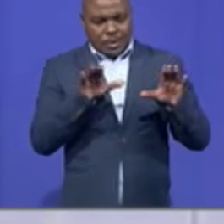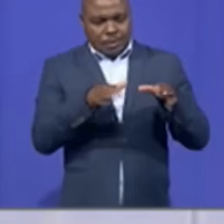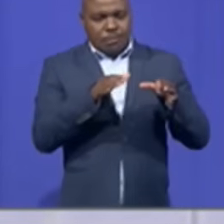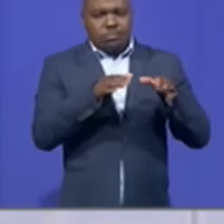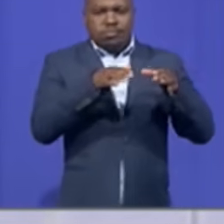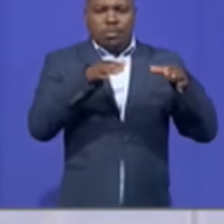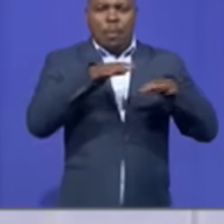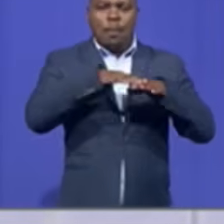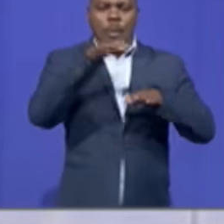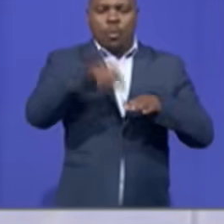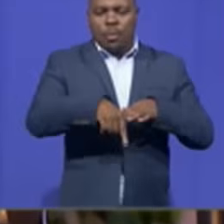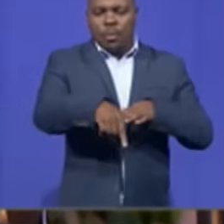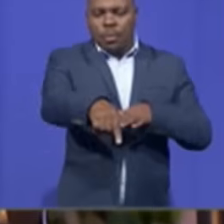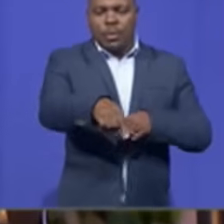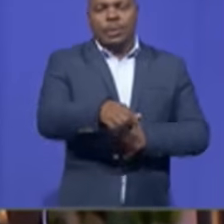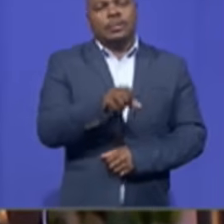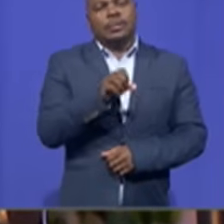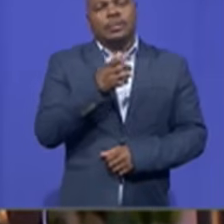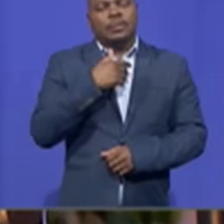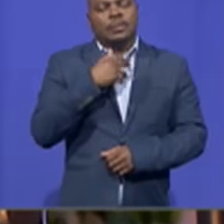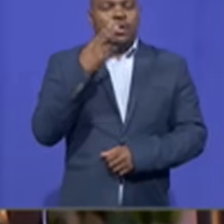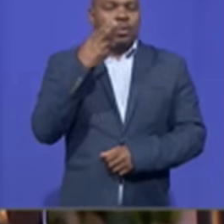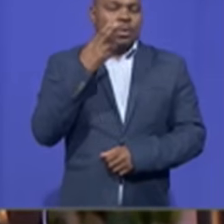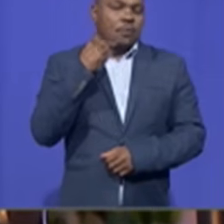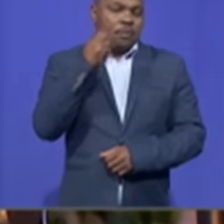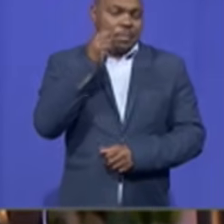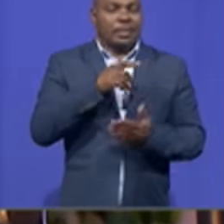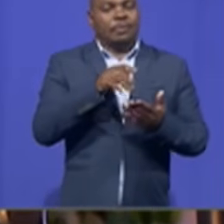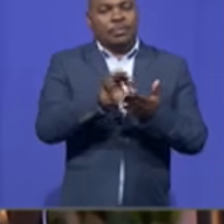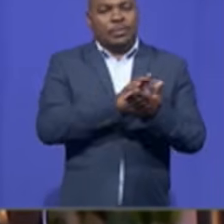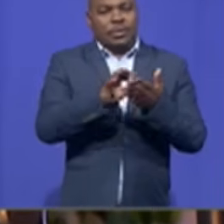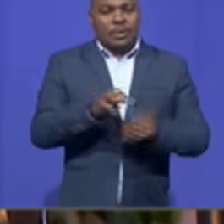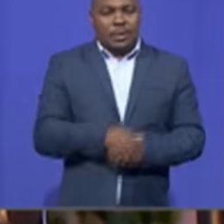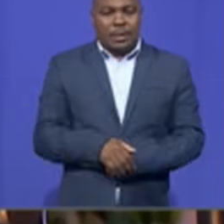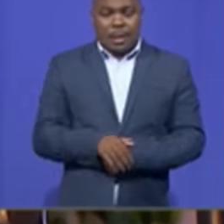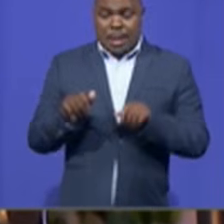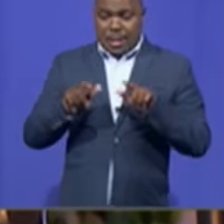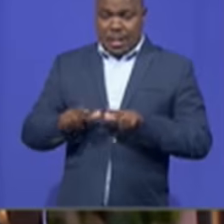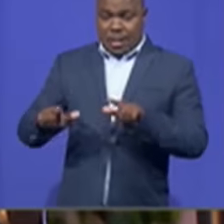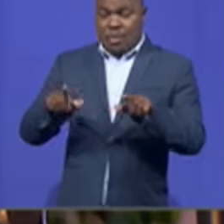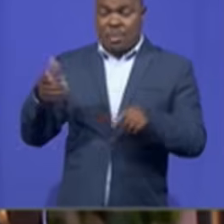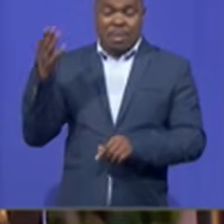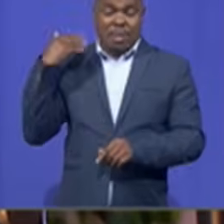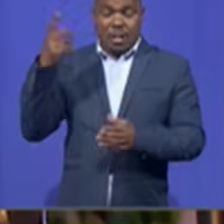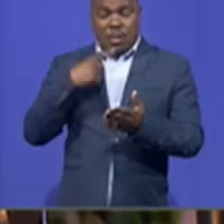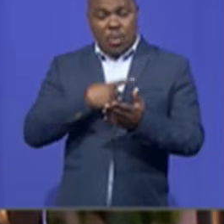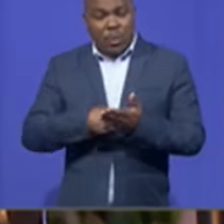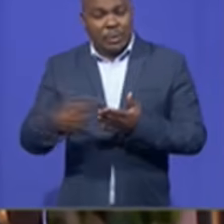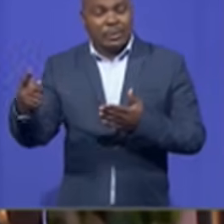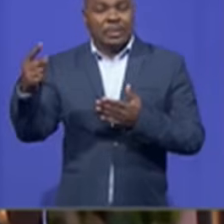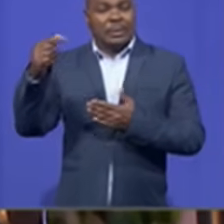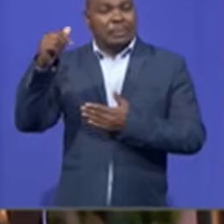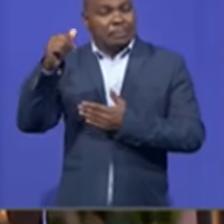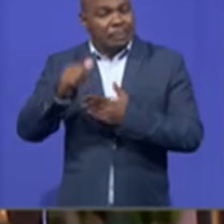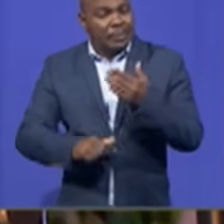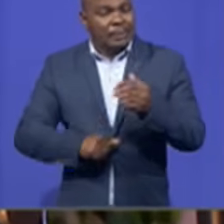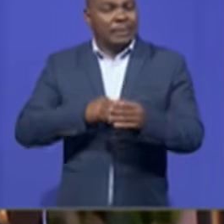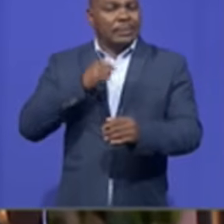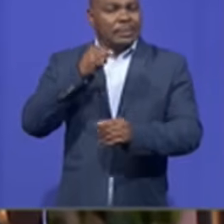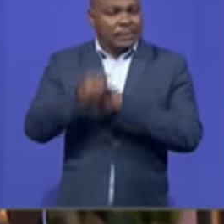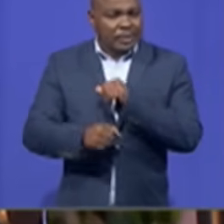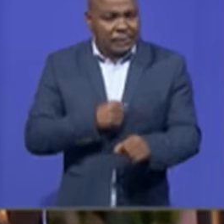ditlhophong selegae tsa Ngwanatsele. Limpopo has endured endless weeks, months, and some cases